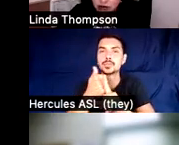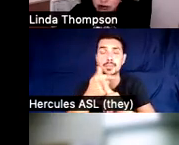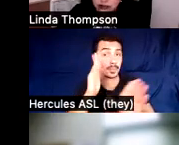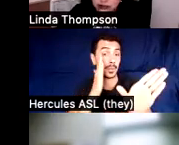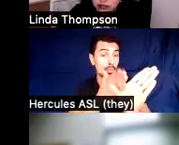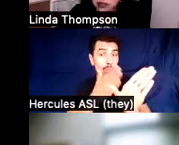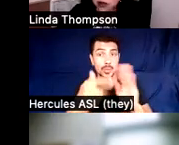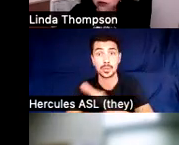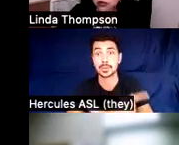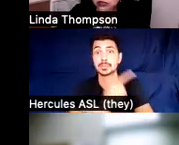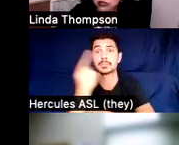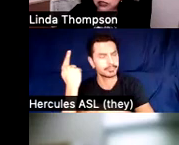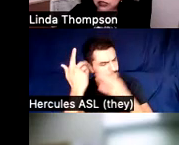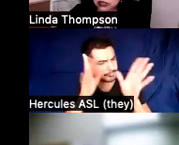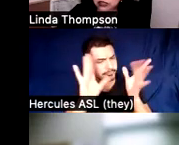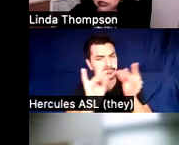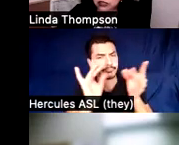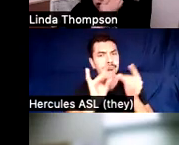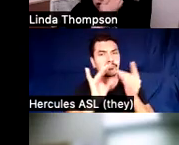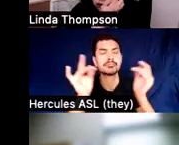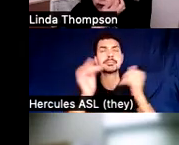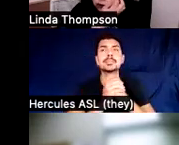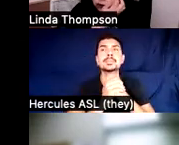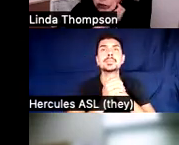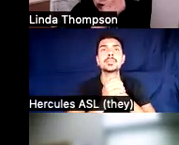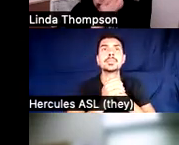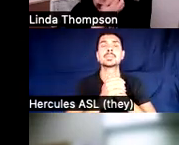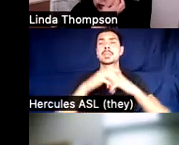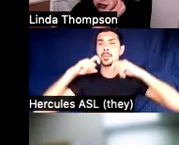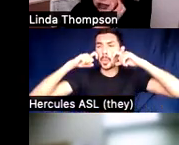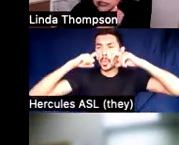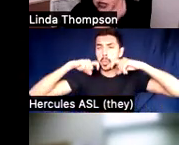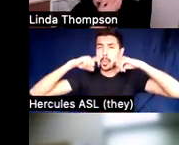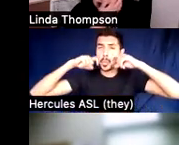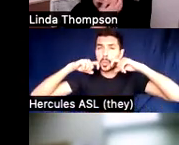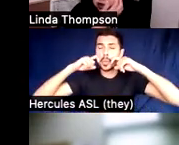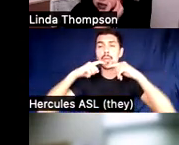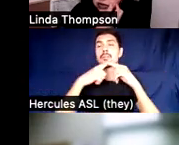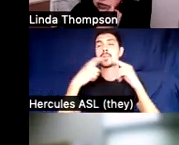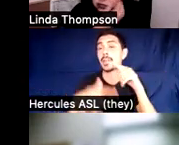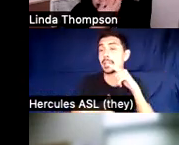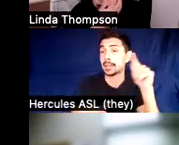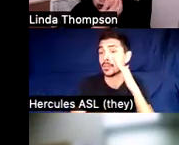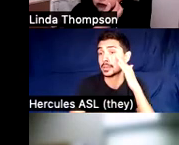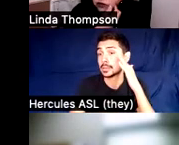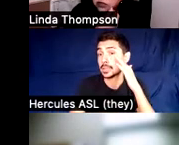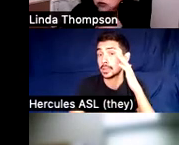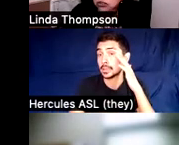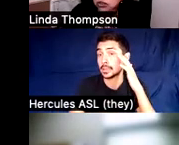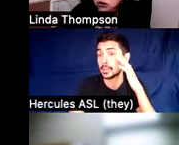today said that when the tears are coming more from the left side, that it is